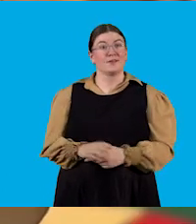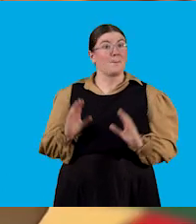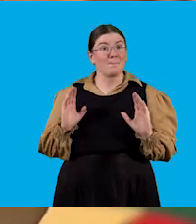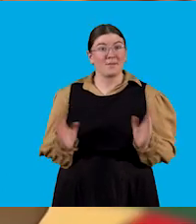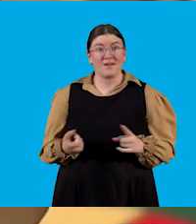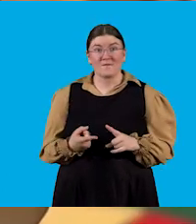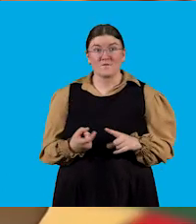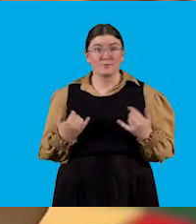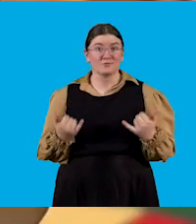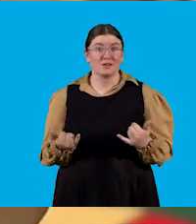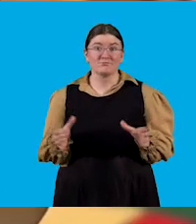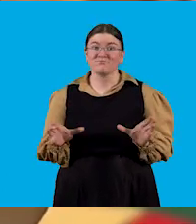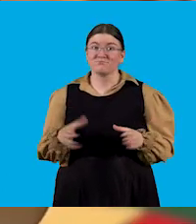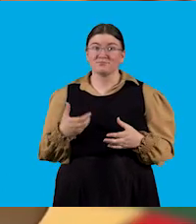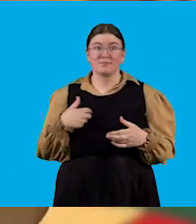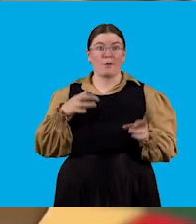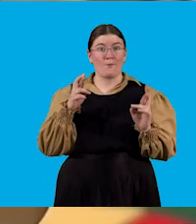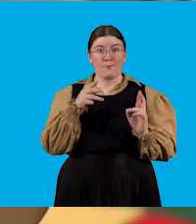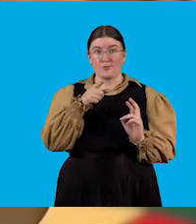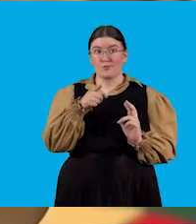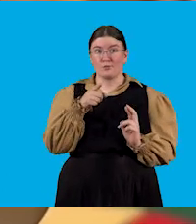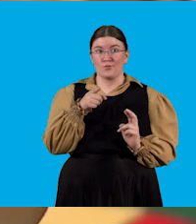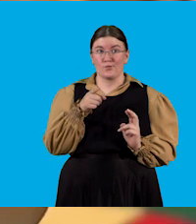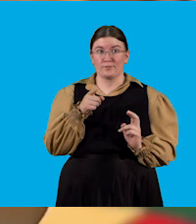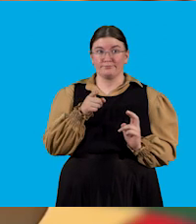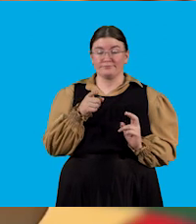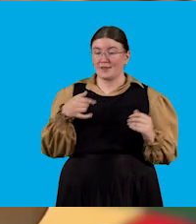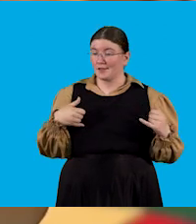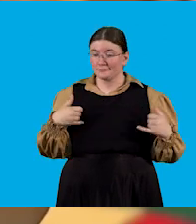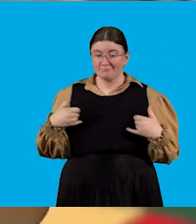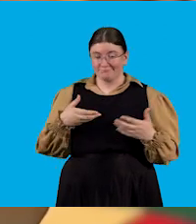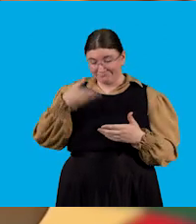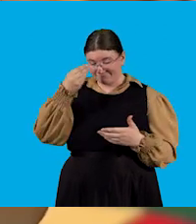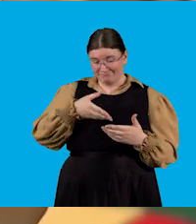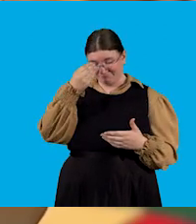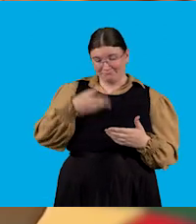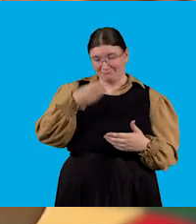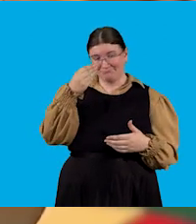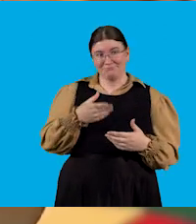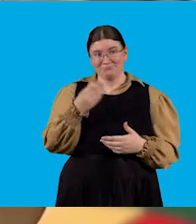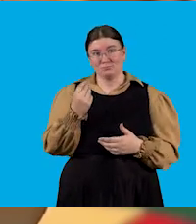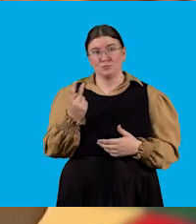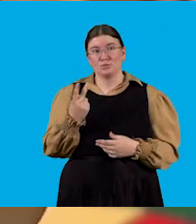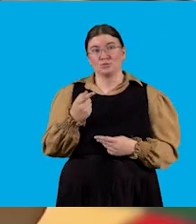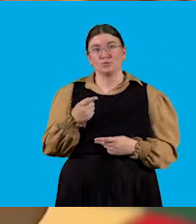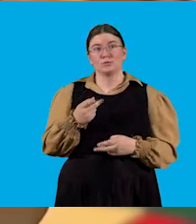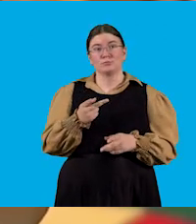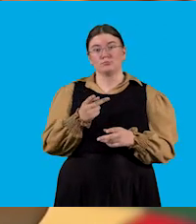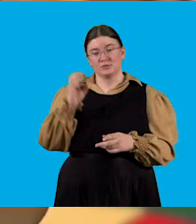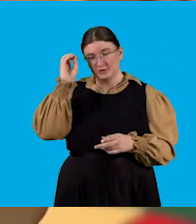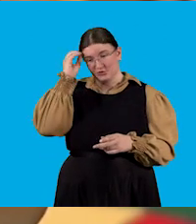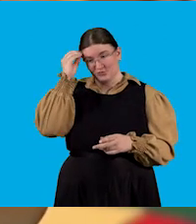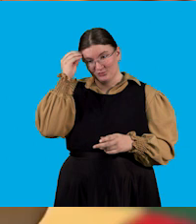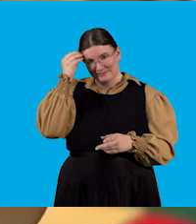That is it from our lesson today. I hope that you have learned a lot and were kept